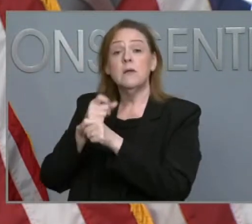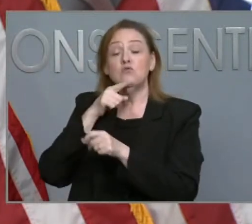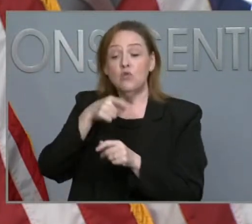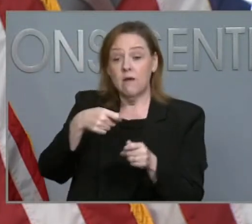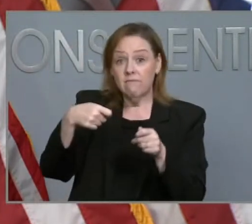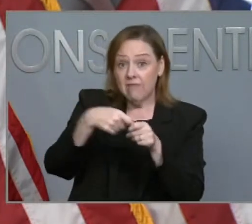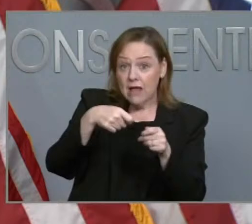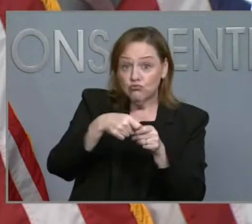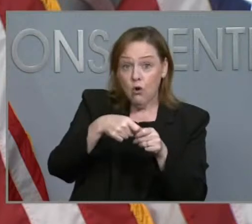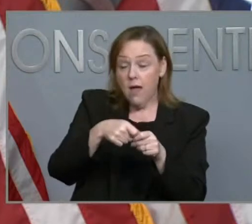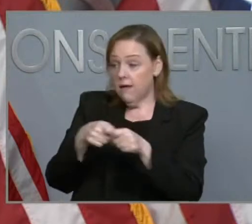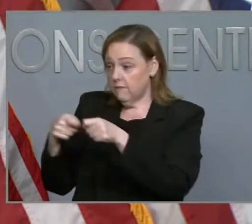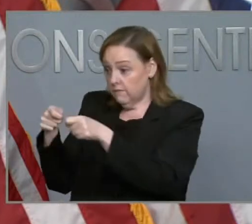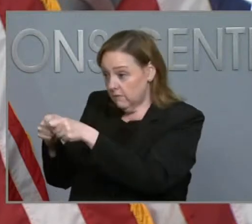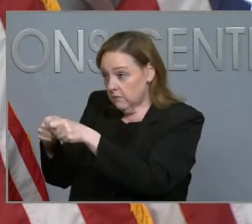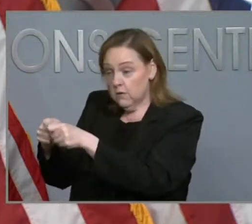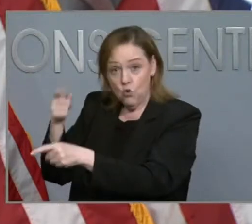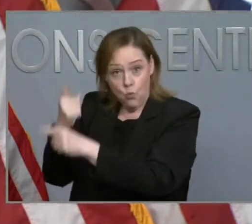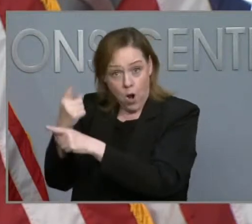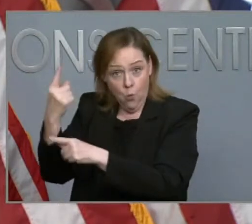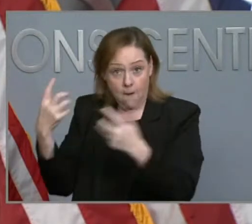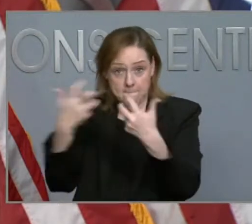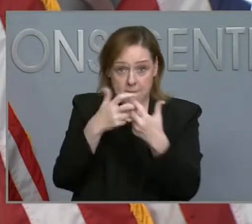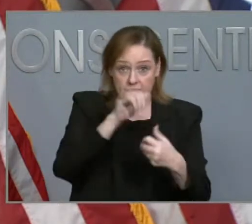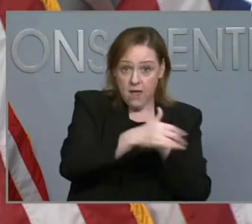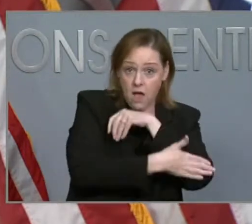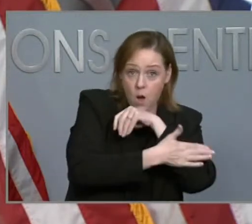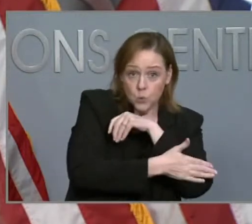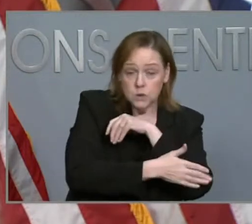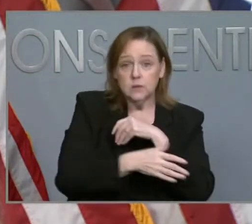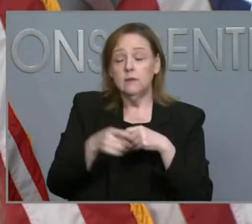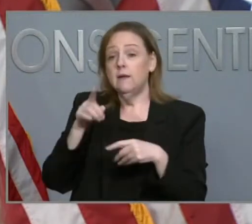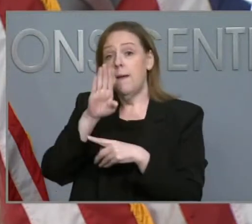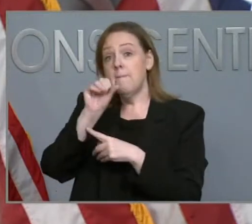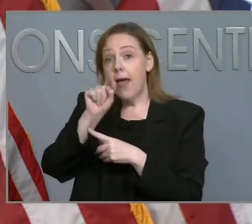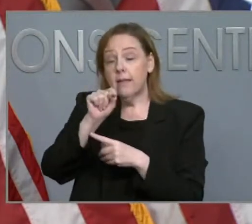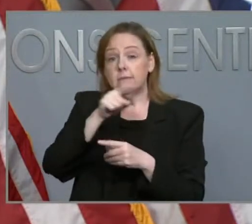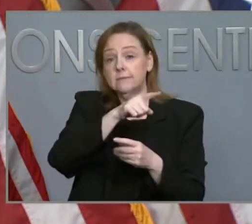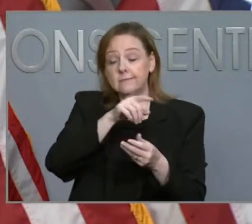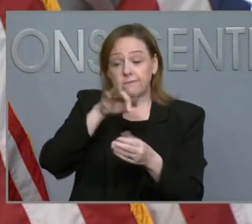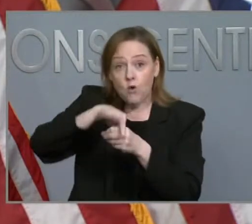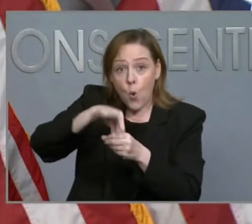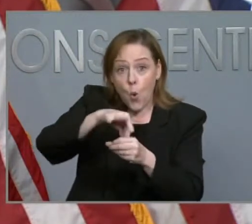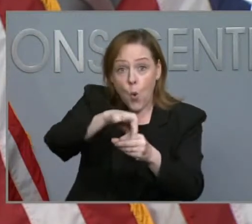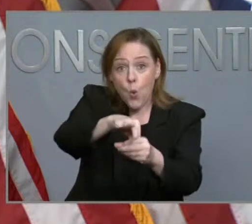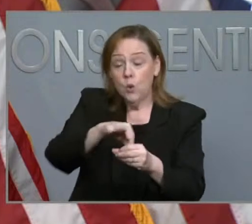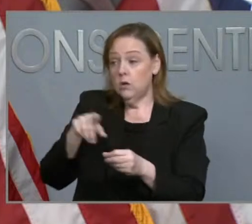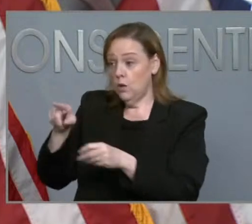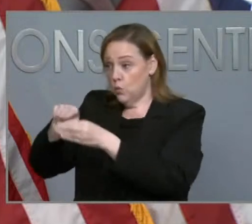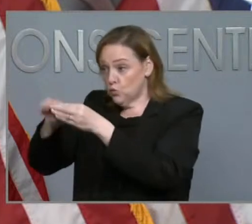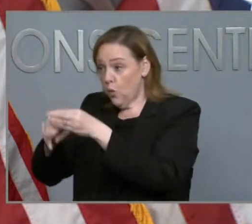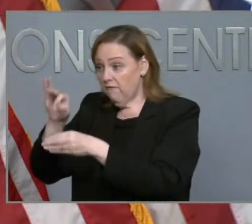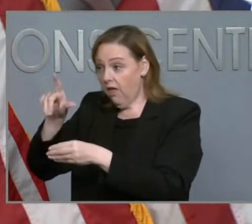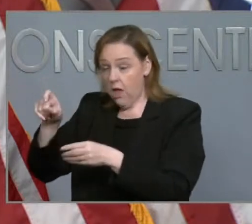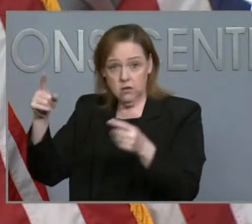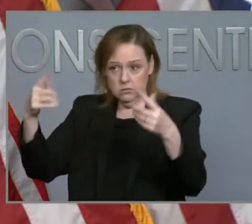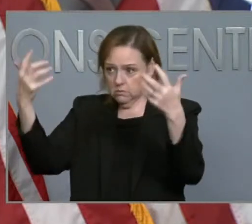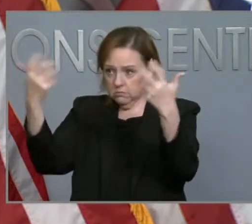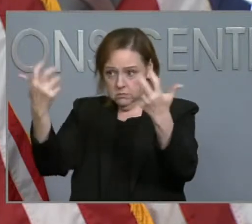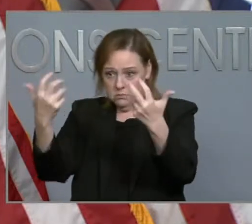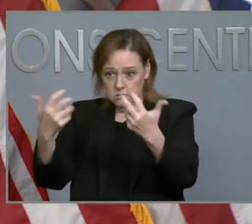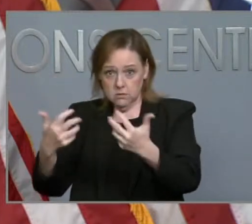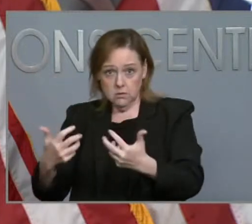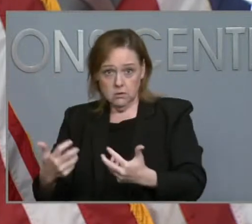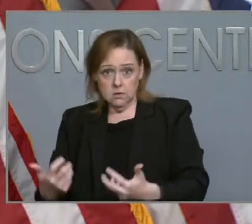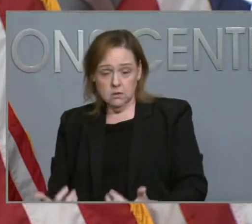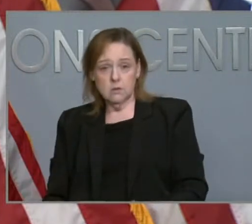drive came back to them, that the ballots that were cast are what's in those results files, and they will aggregate